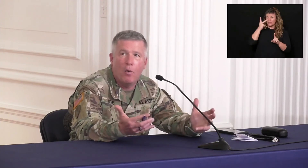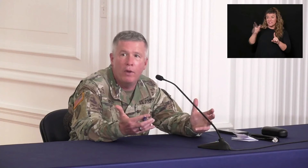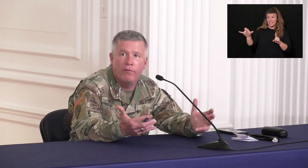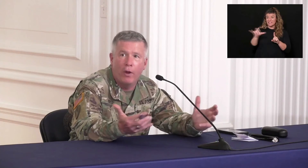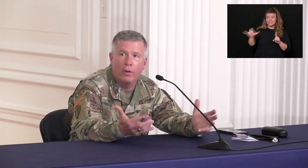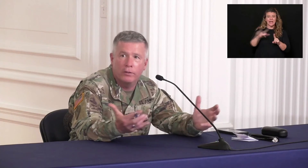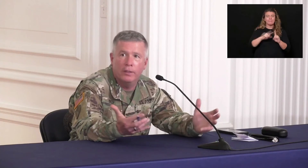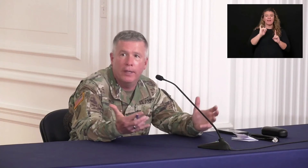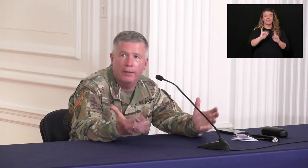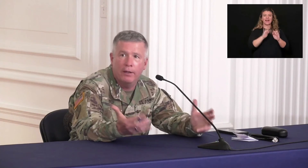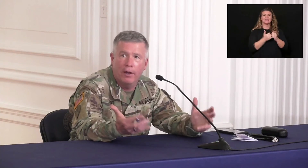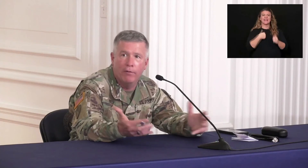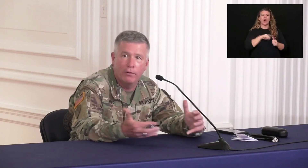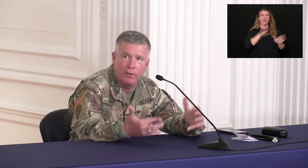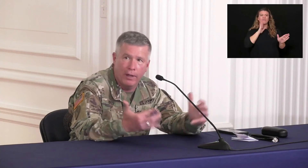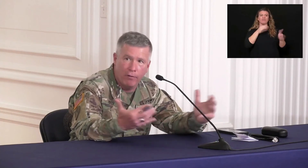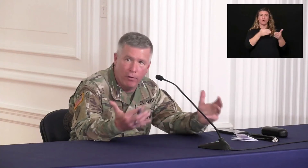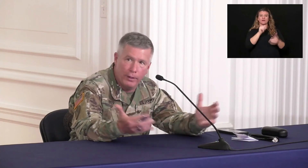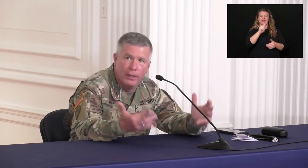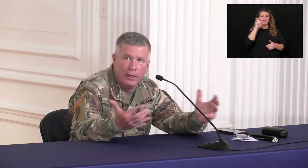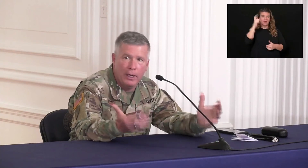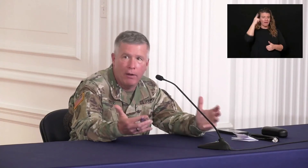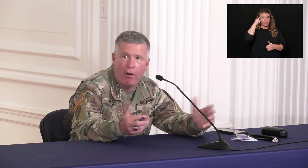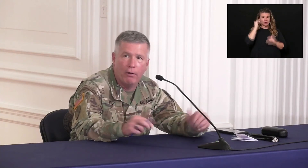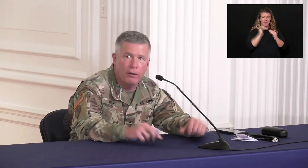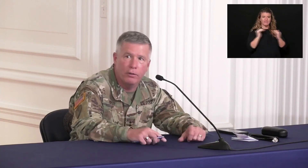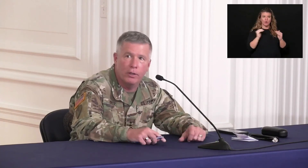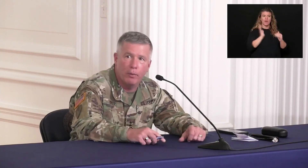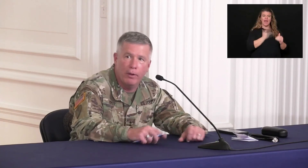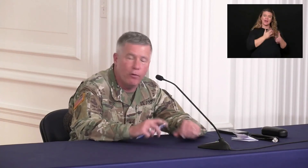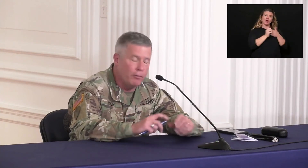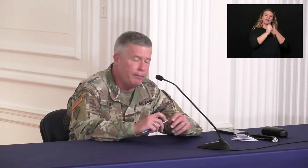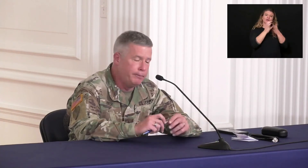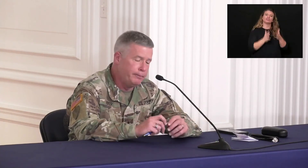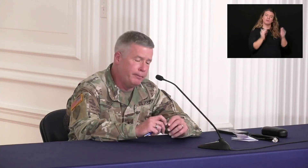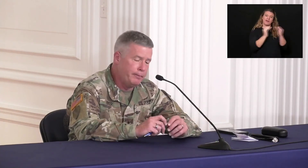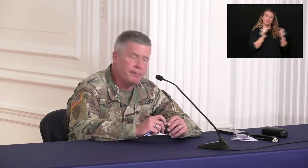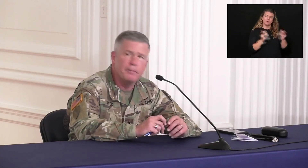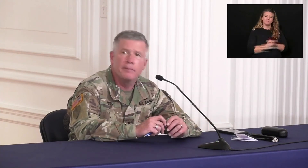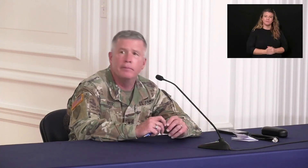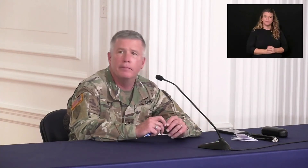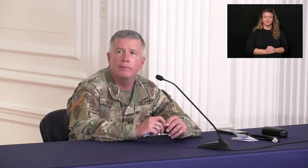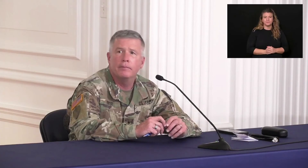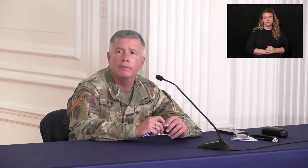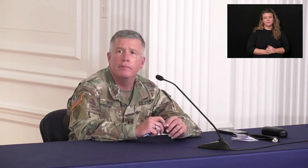how we focus it at the governor's level and our leadership level.